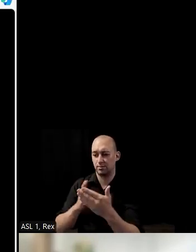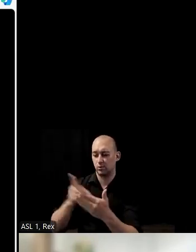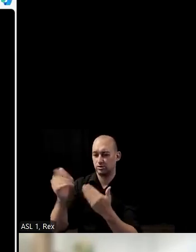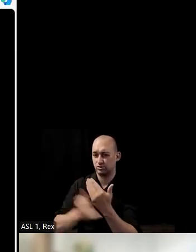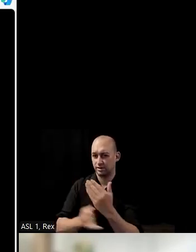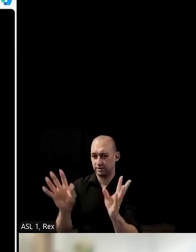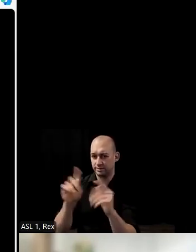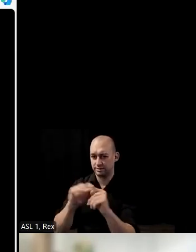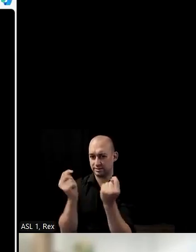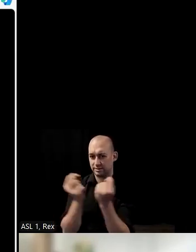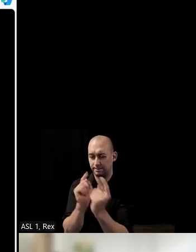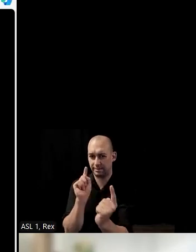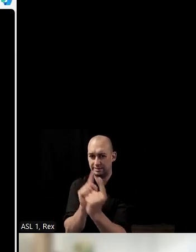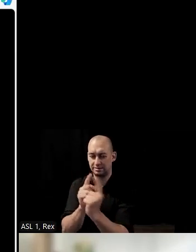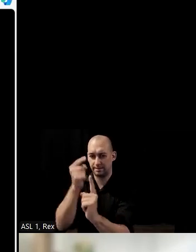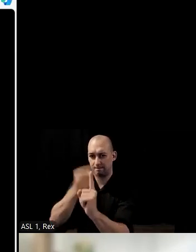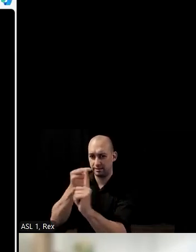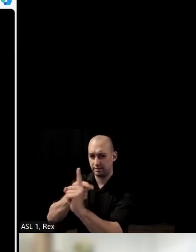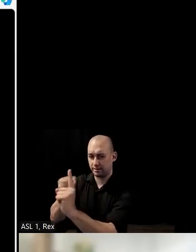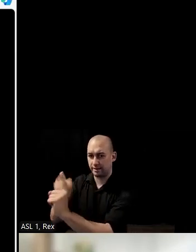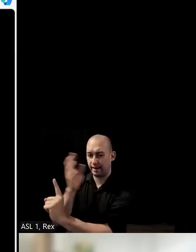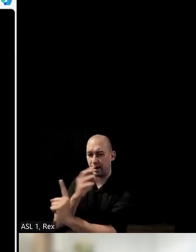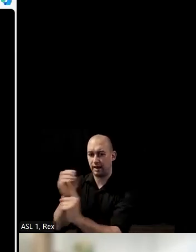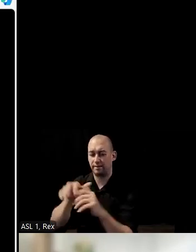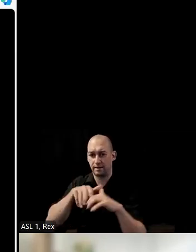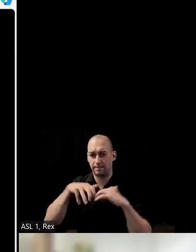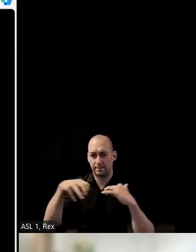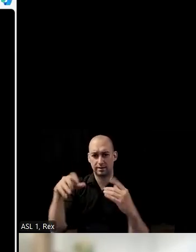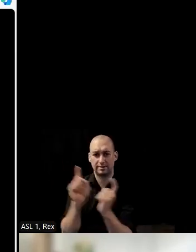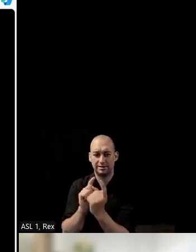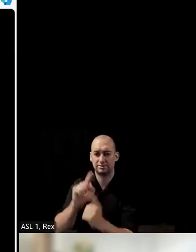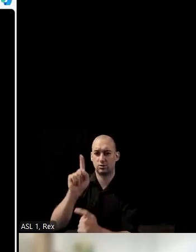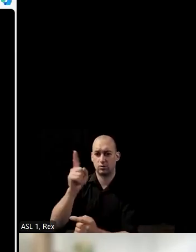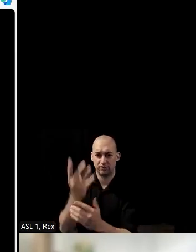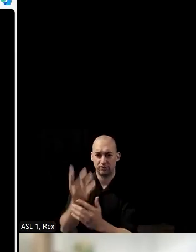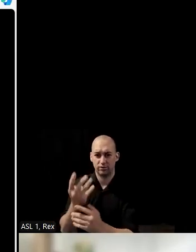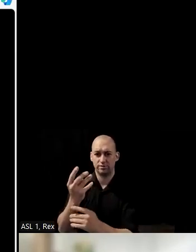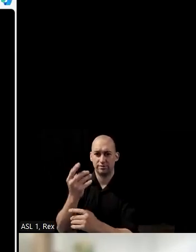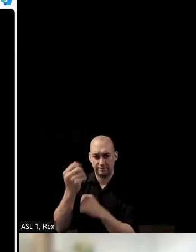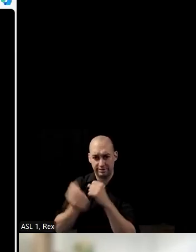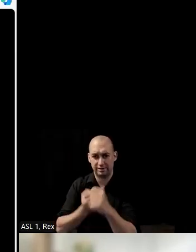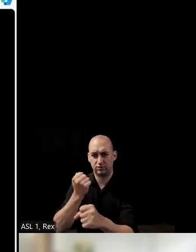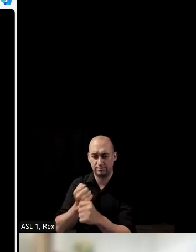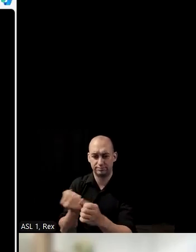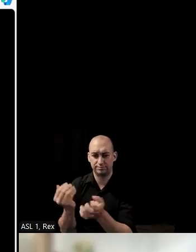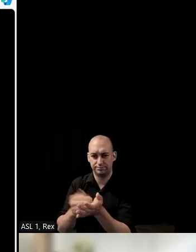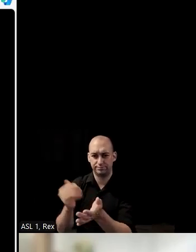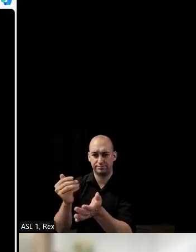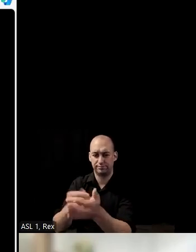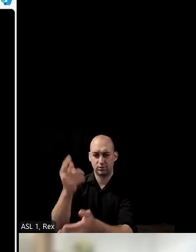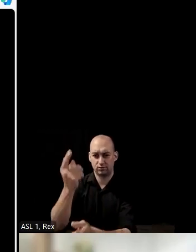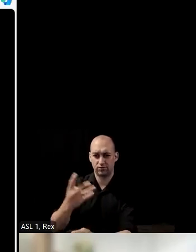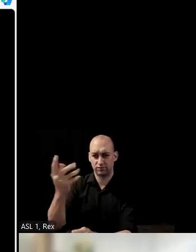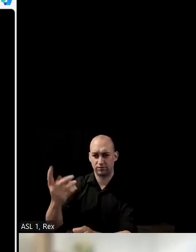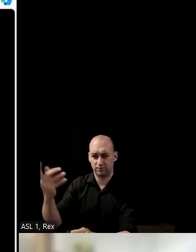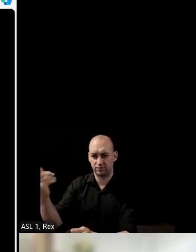monthly and the steering committee meets quarterly. Evaluation and reporting will be